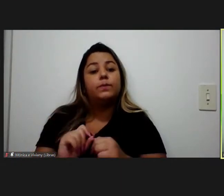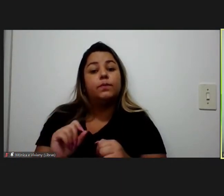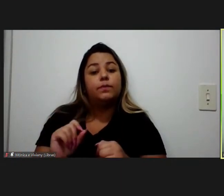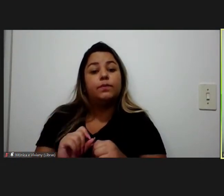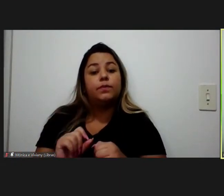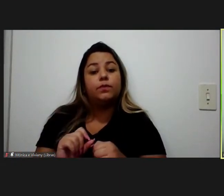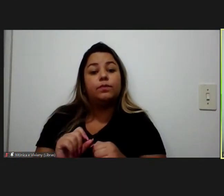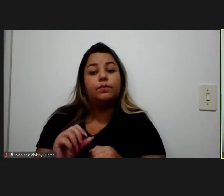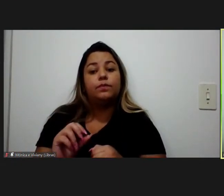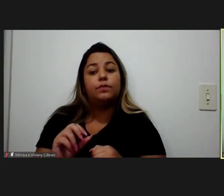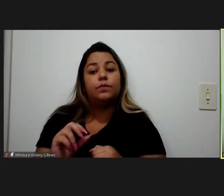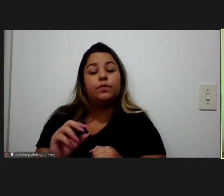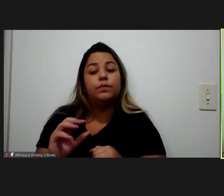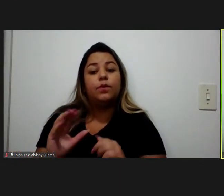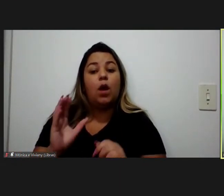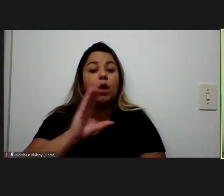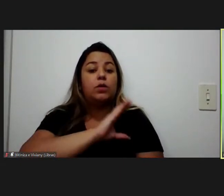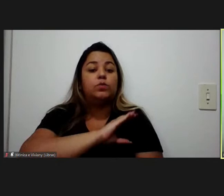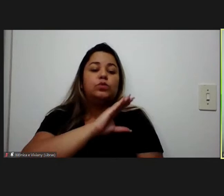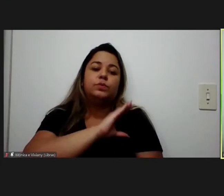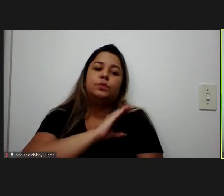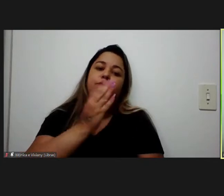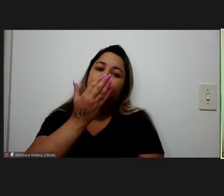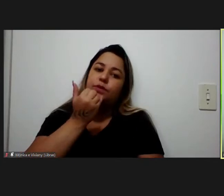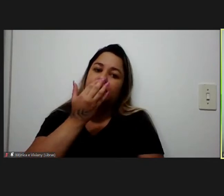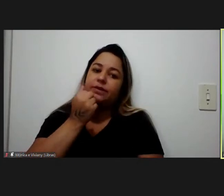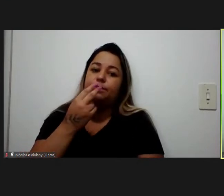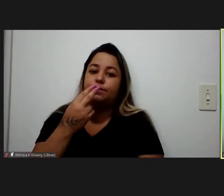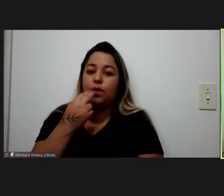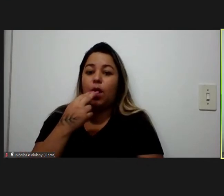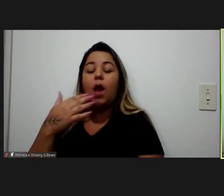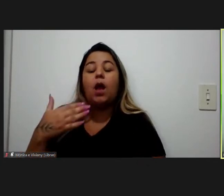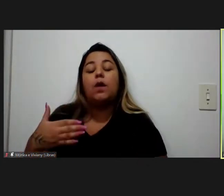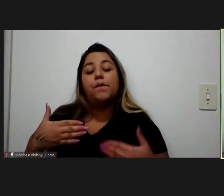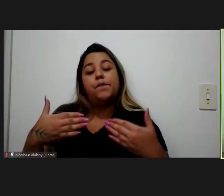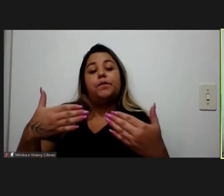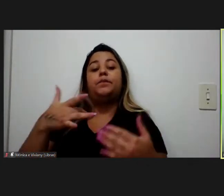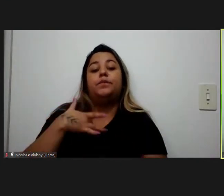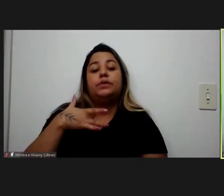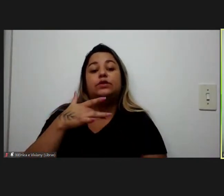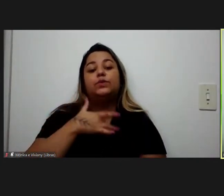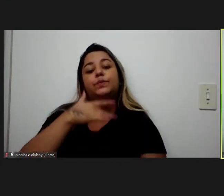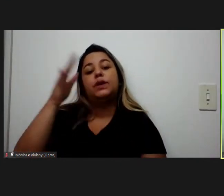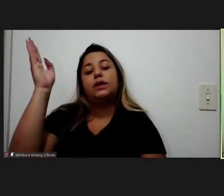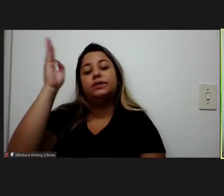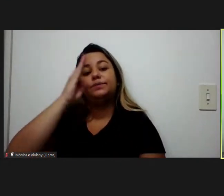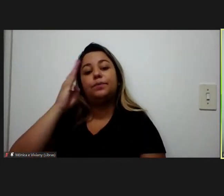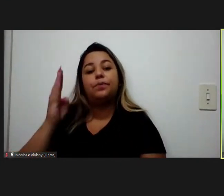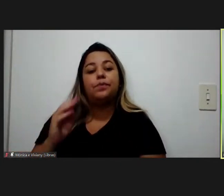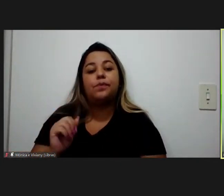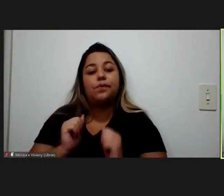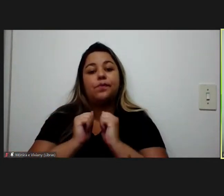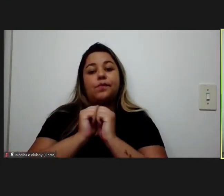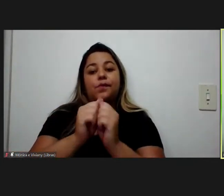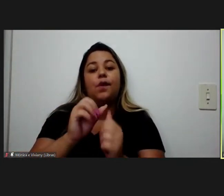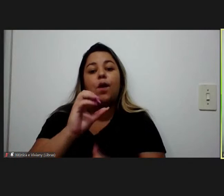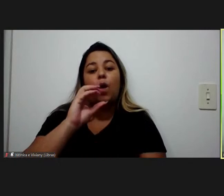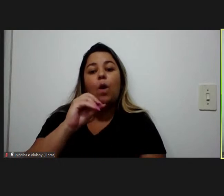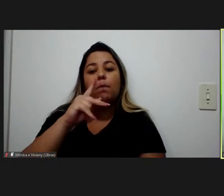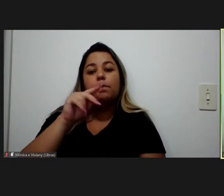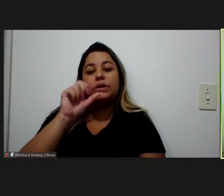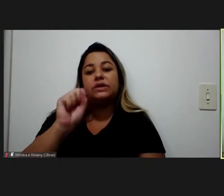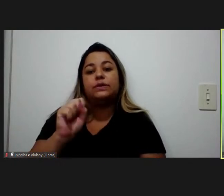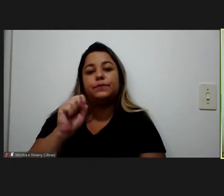publications produced by again the Coordination of Food and Nutrition in Brazil in partnership